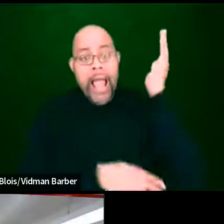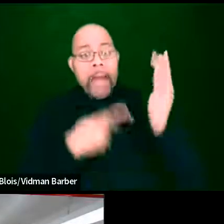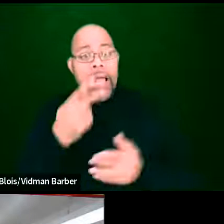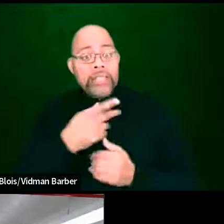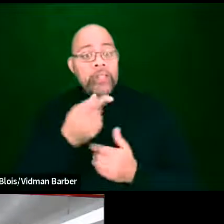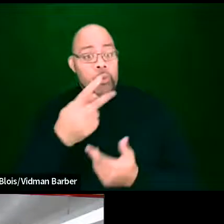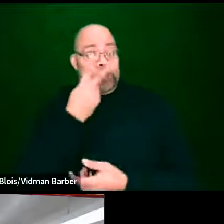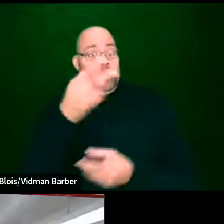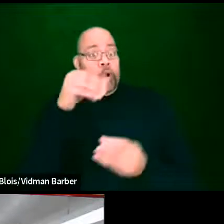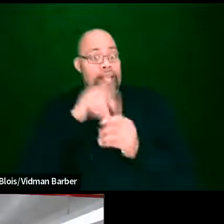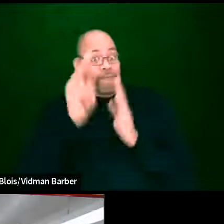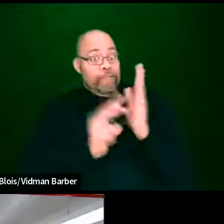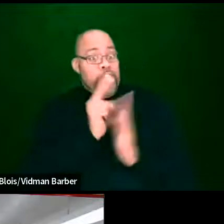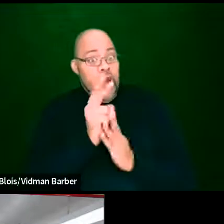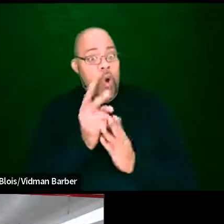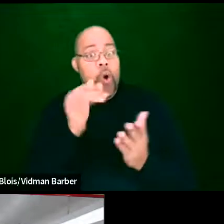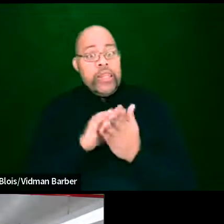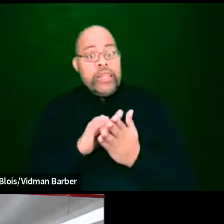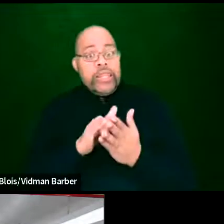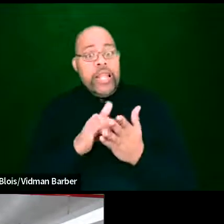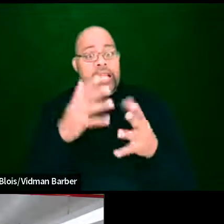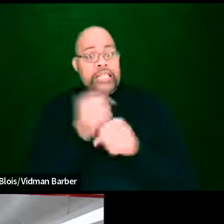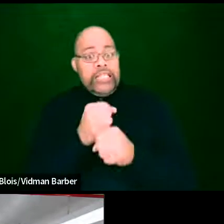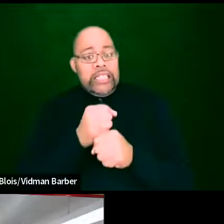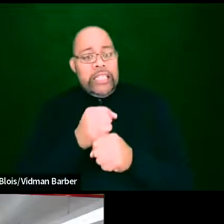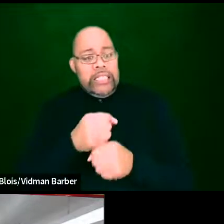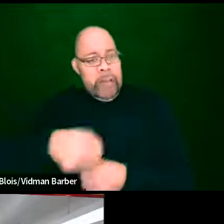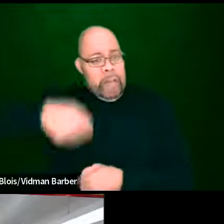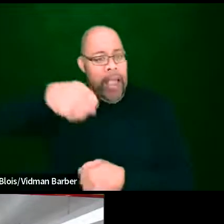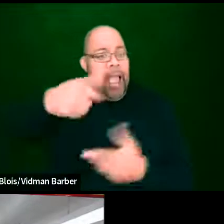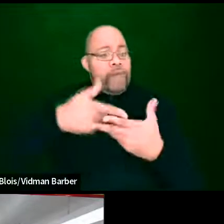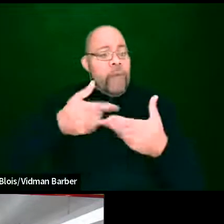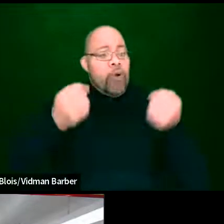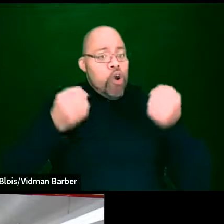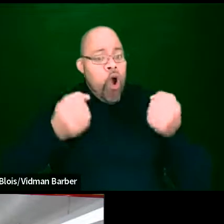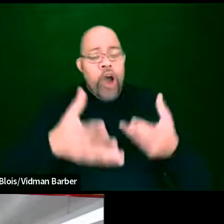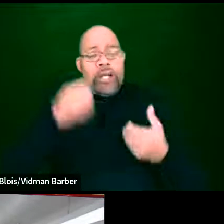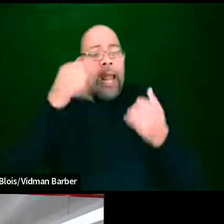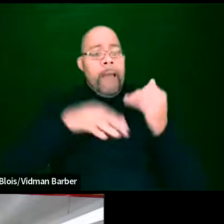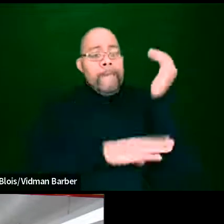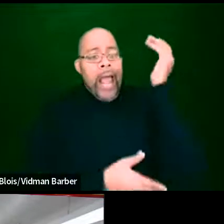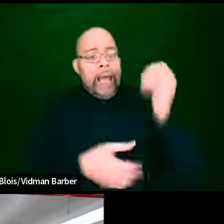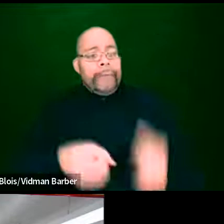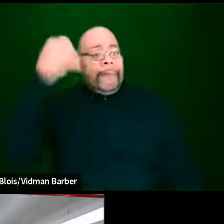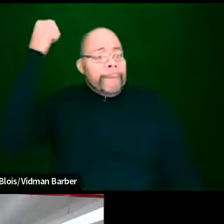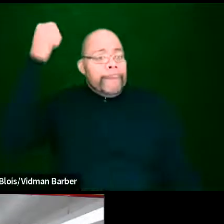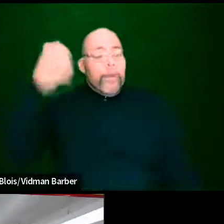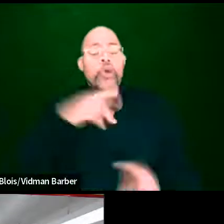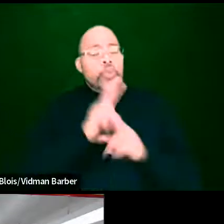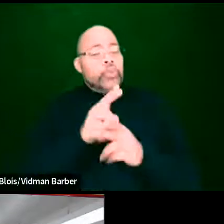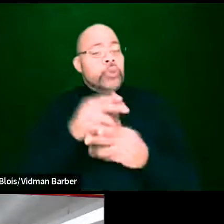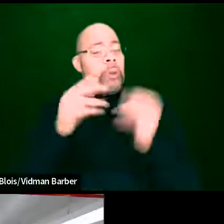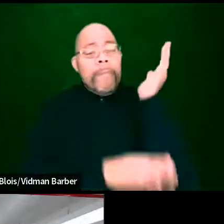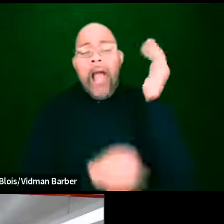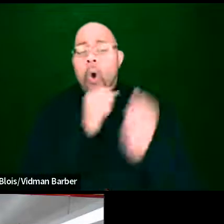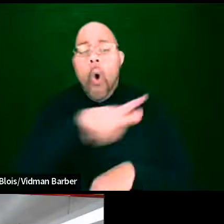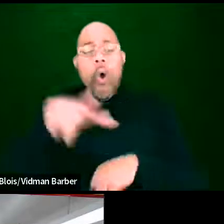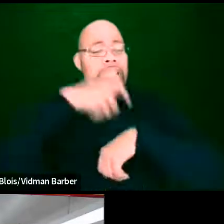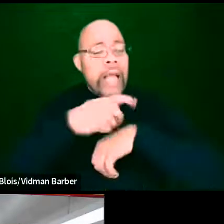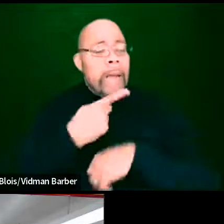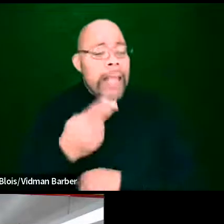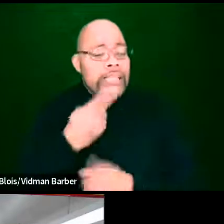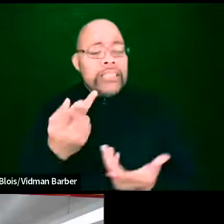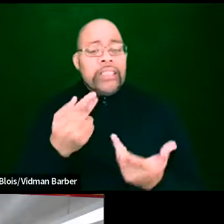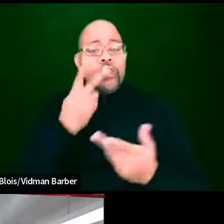And we saw in the video when they were getting their groceries out of the trunk, they grabbed the plastic bag. You use plastic bags all the time. We